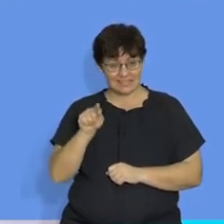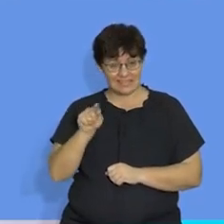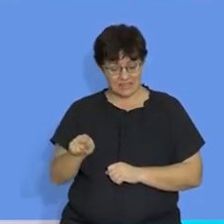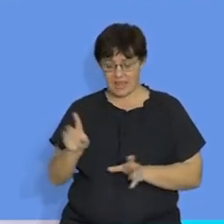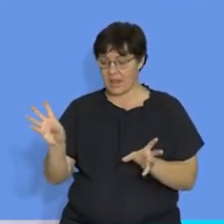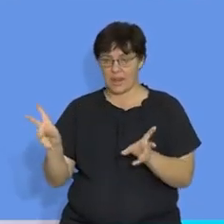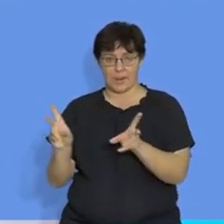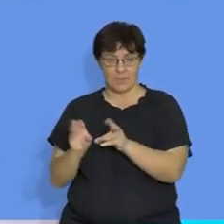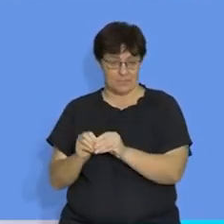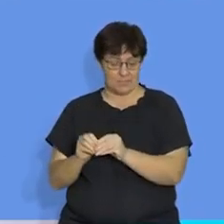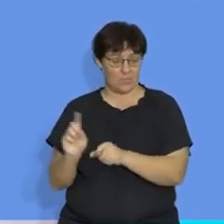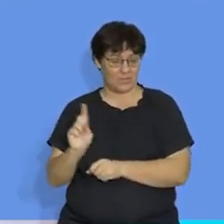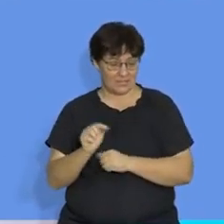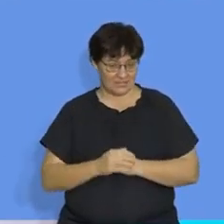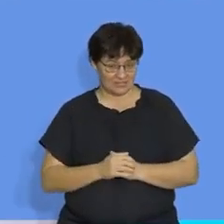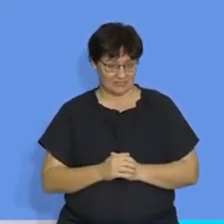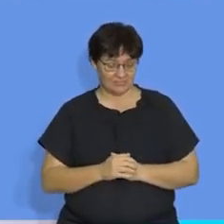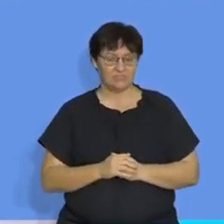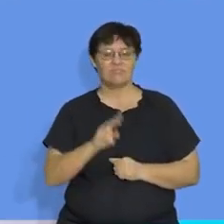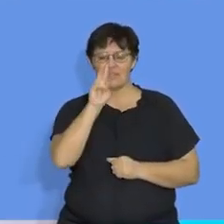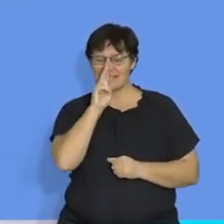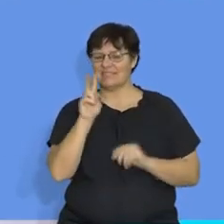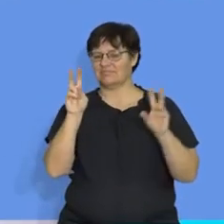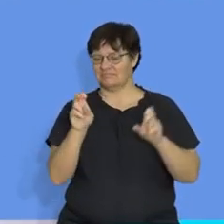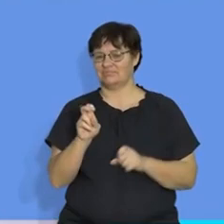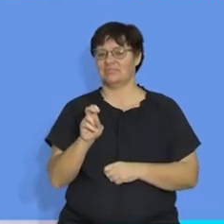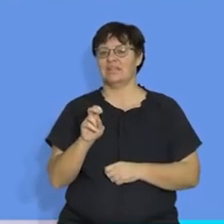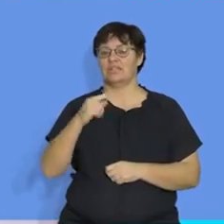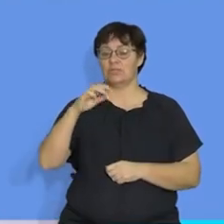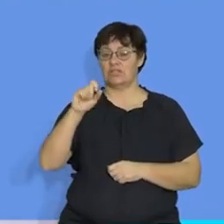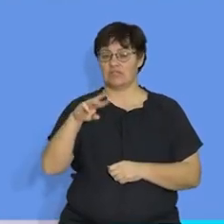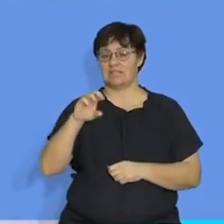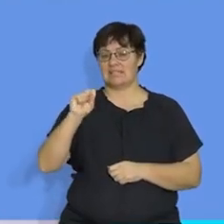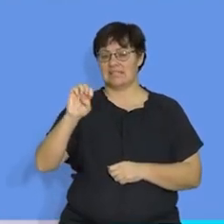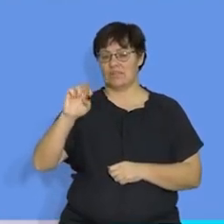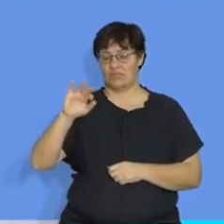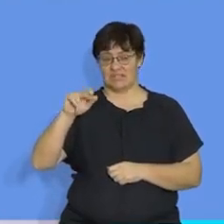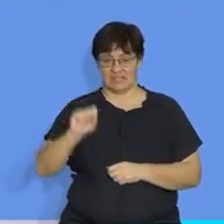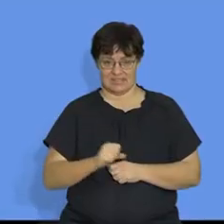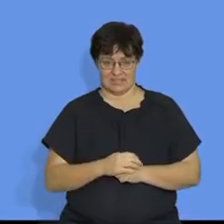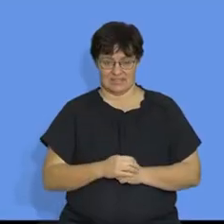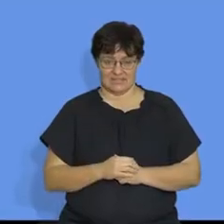geometric sequence together. Let's look at the definition of a geometric series.